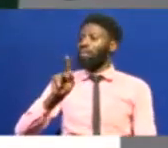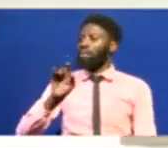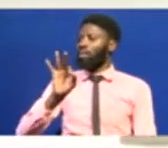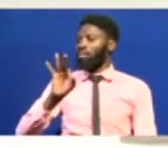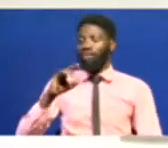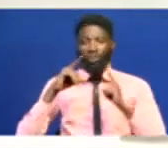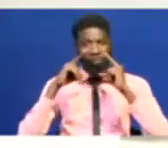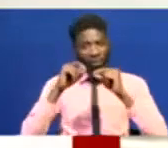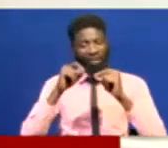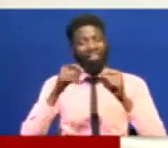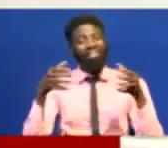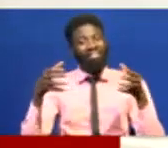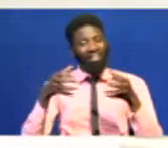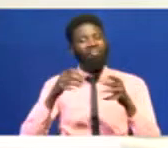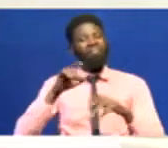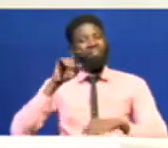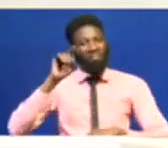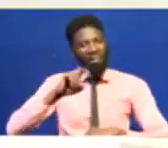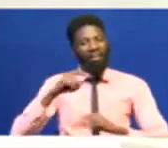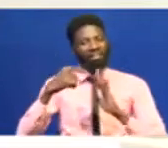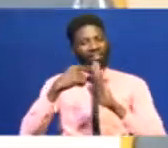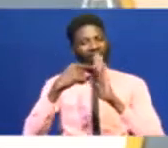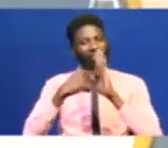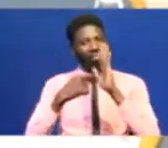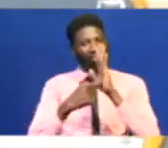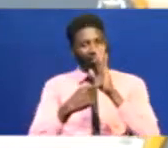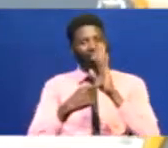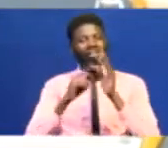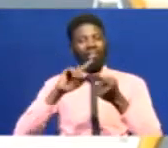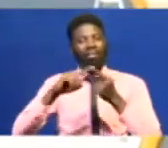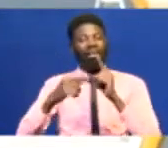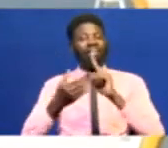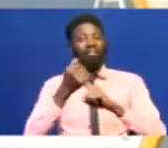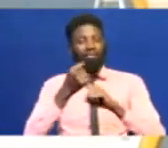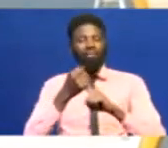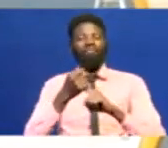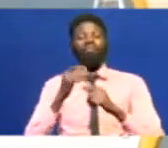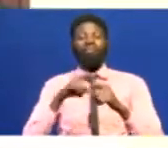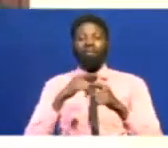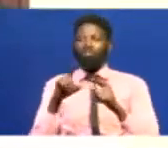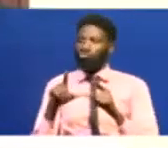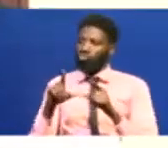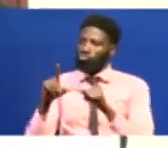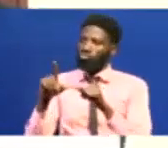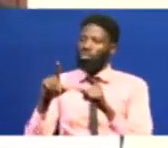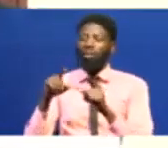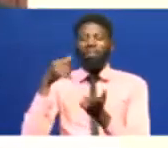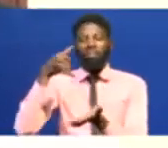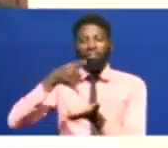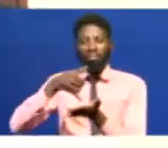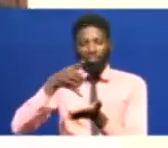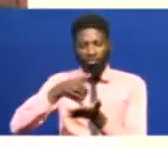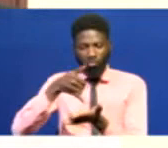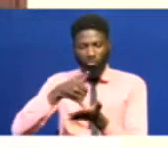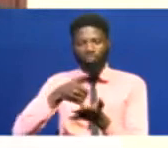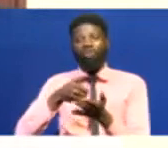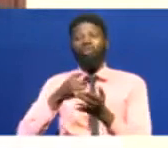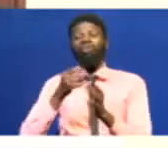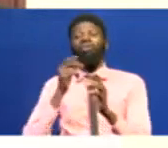must meet the mandatory requirements to obtain a license to compete in all domestic competitions. Club licensing, it's